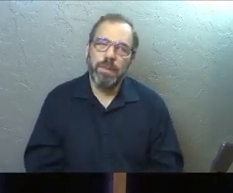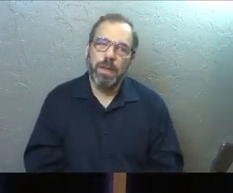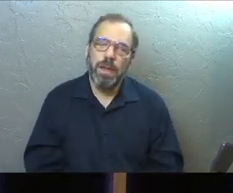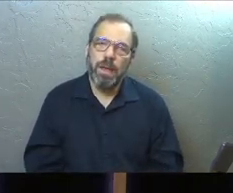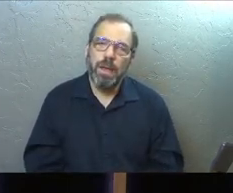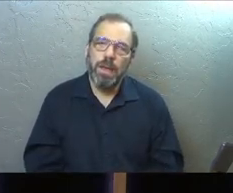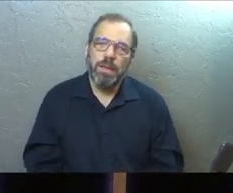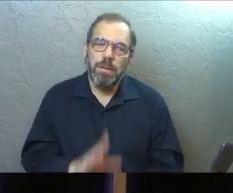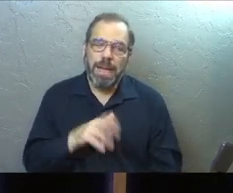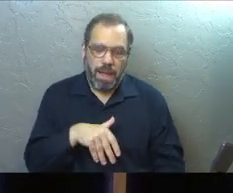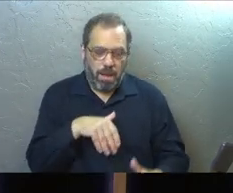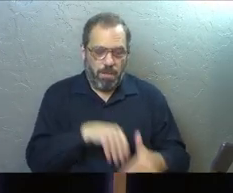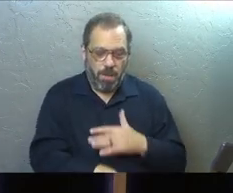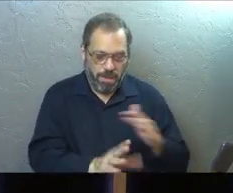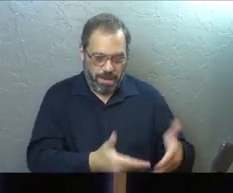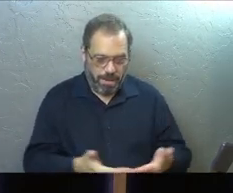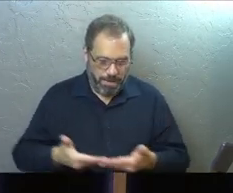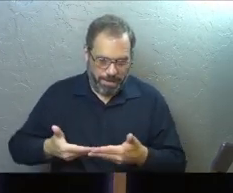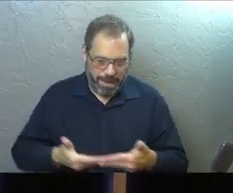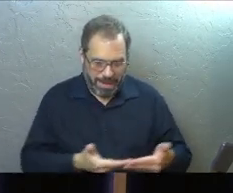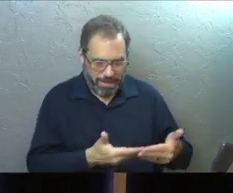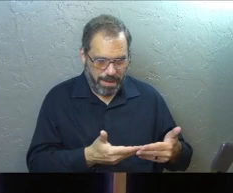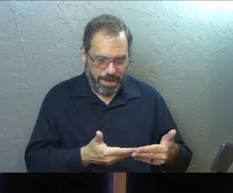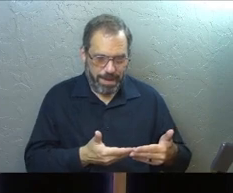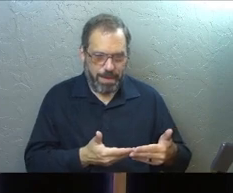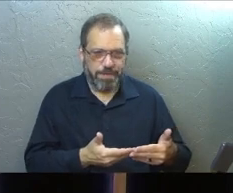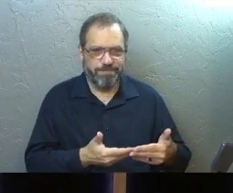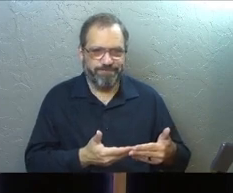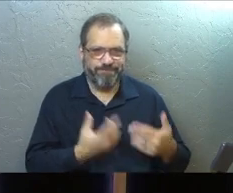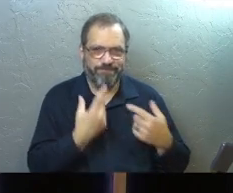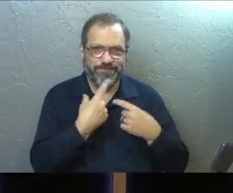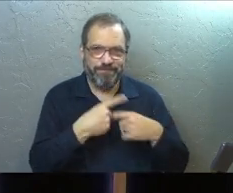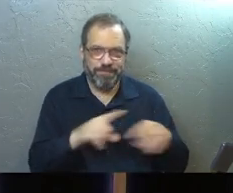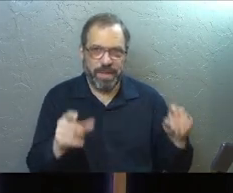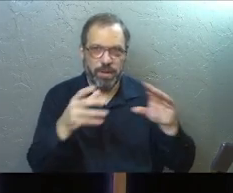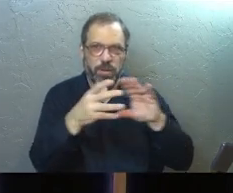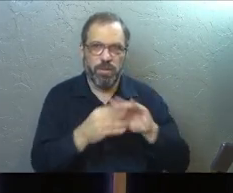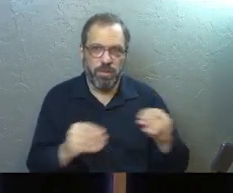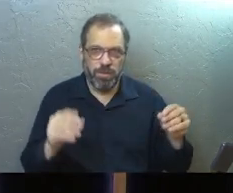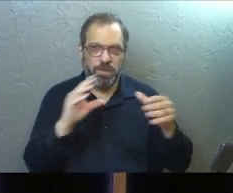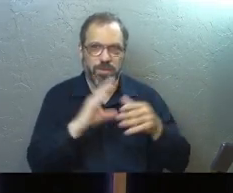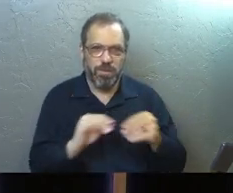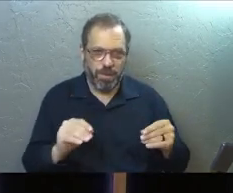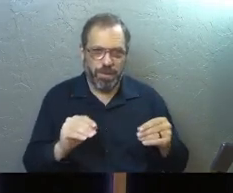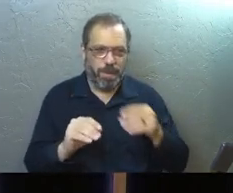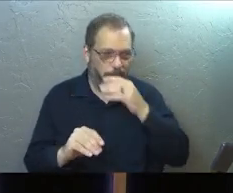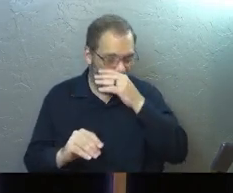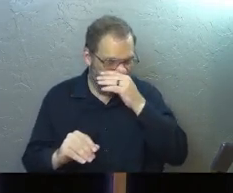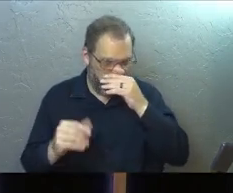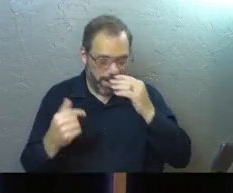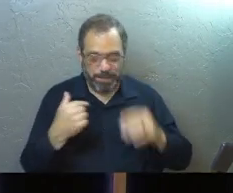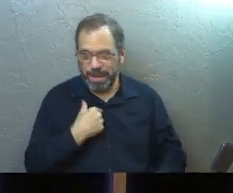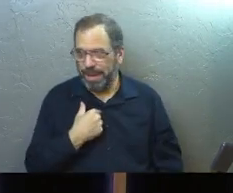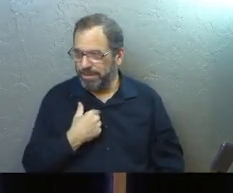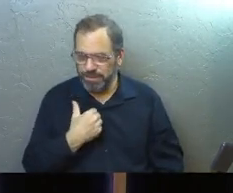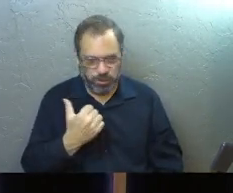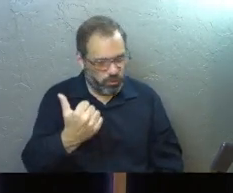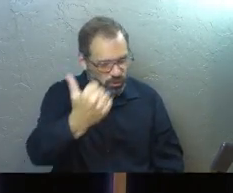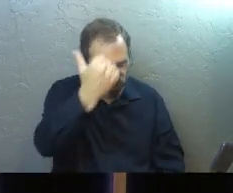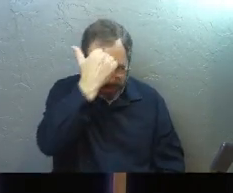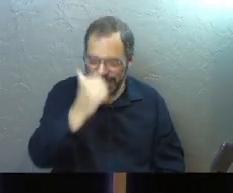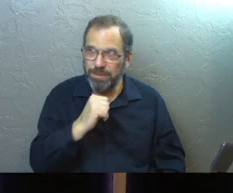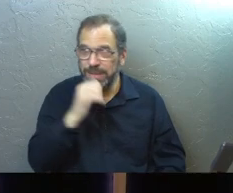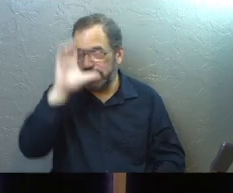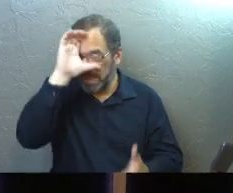Somehow they got to this place where they're able to talk about it. The goofballs that we were. And we